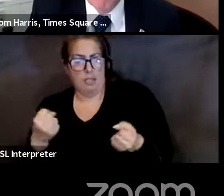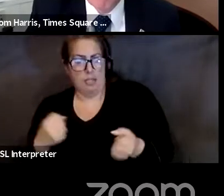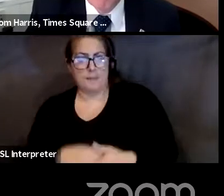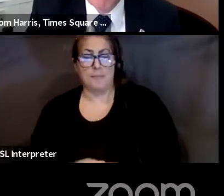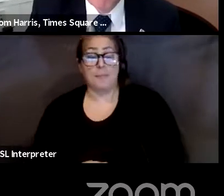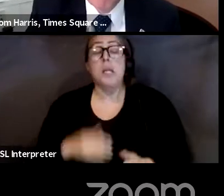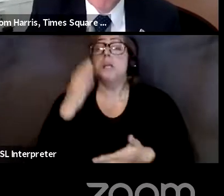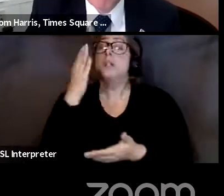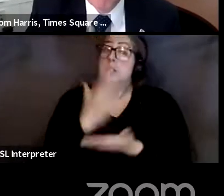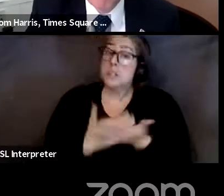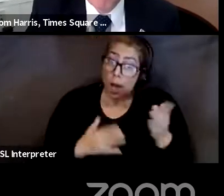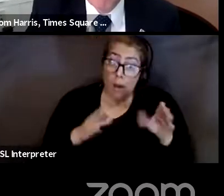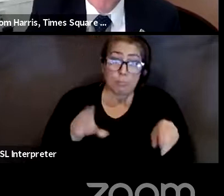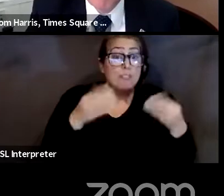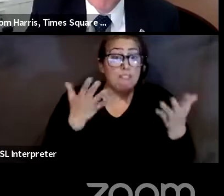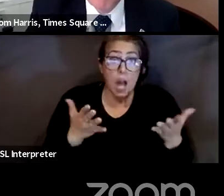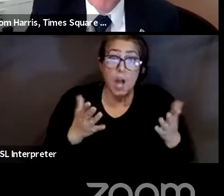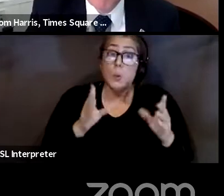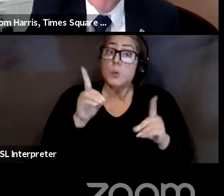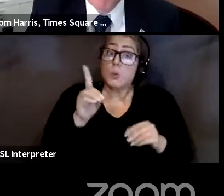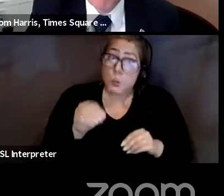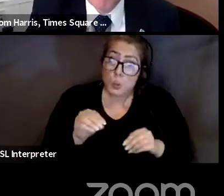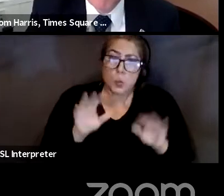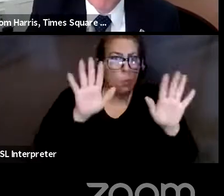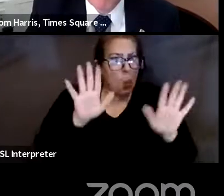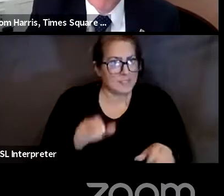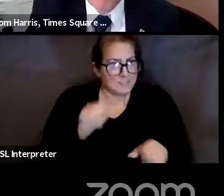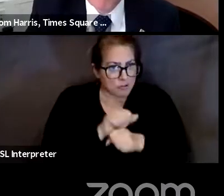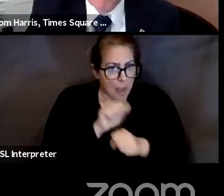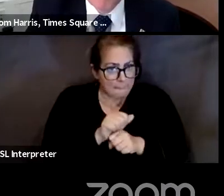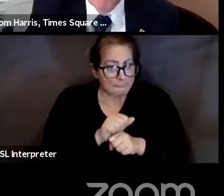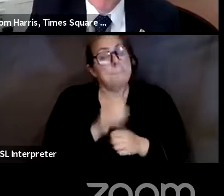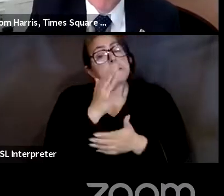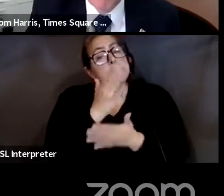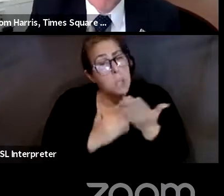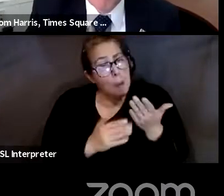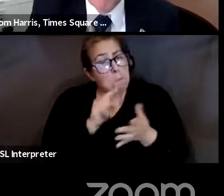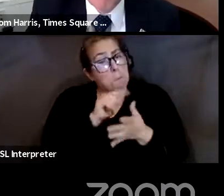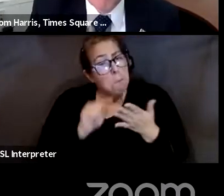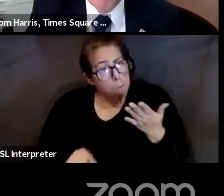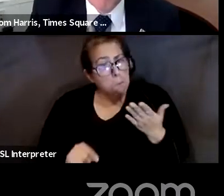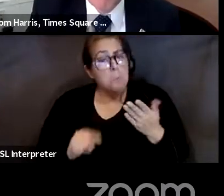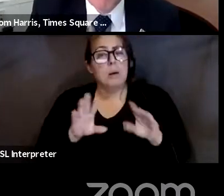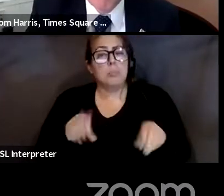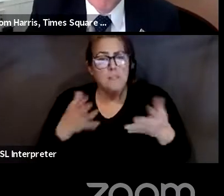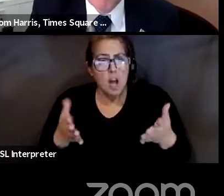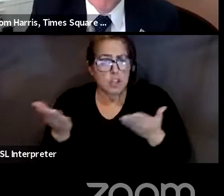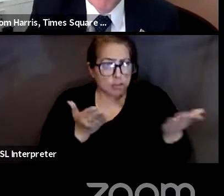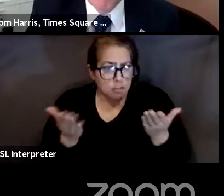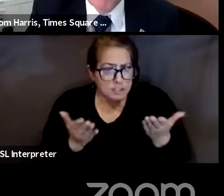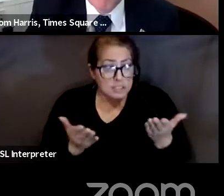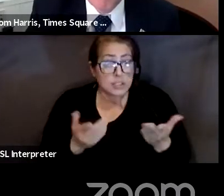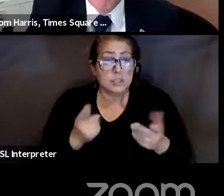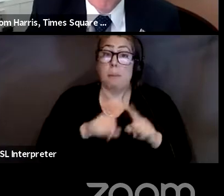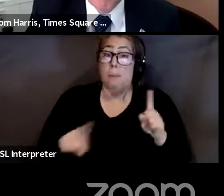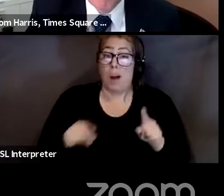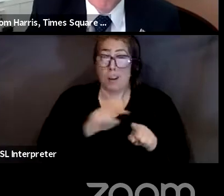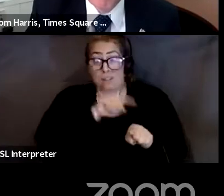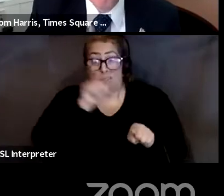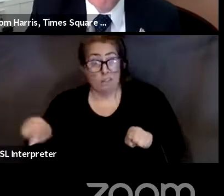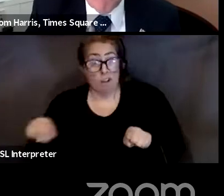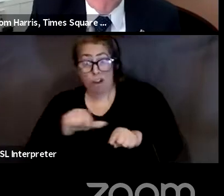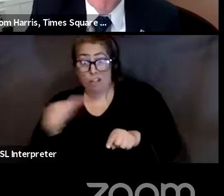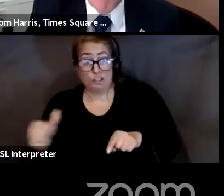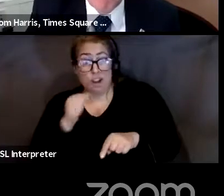great jobs in terms of delivering services or getting people access to service, but there are others that are